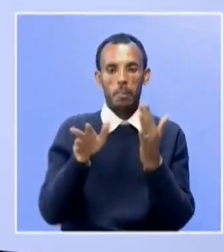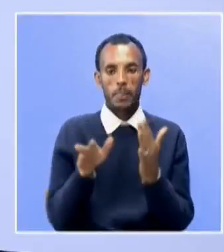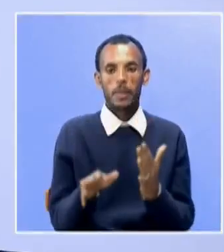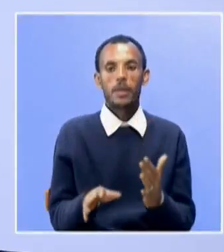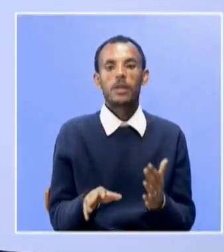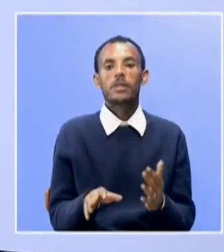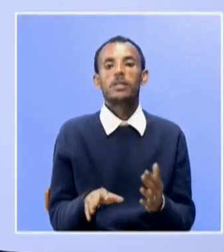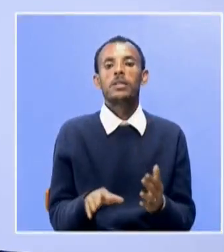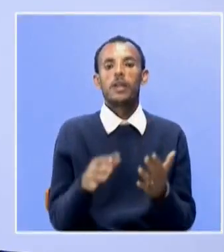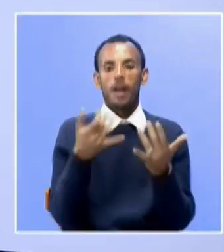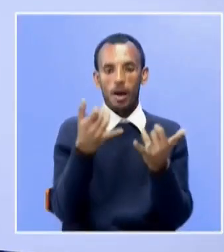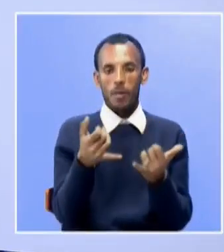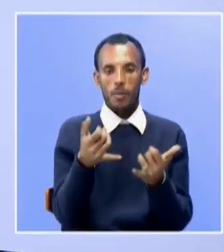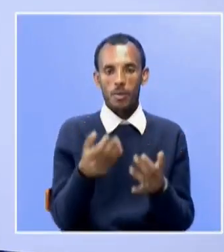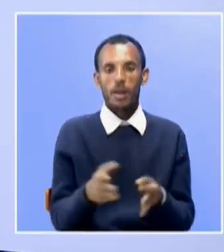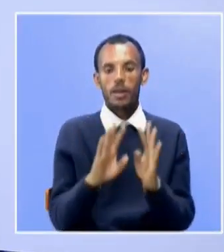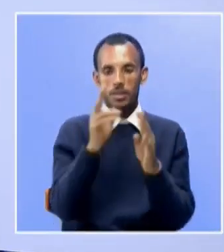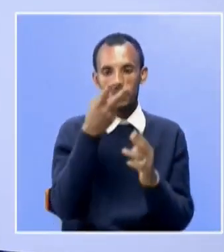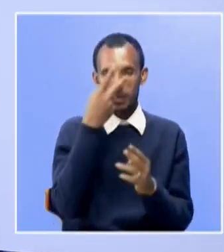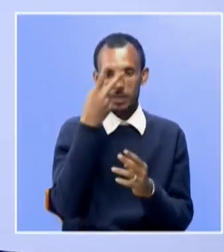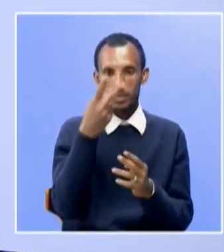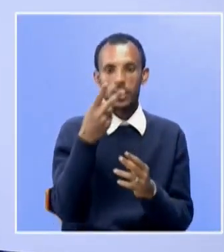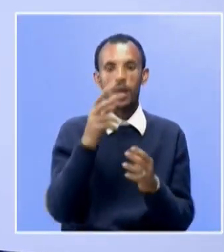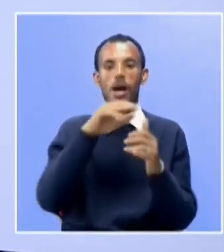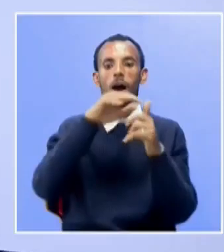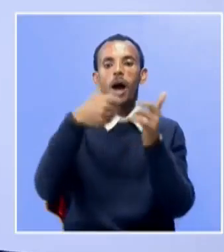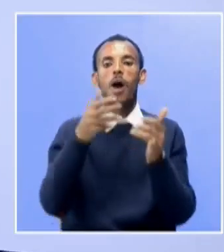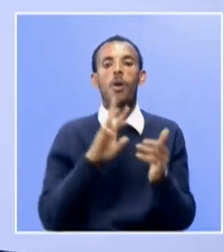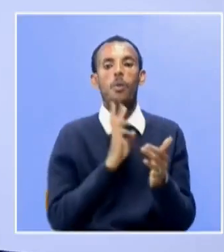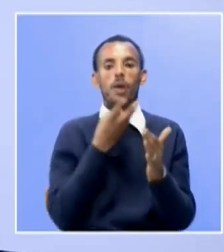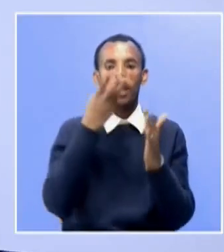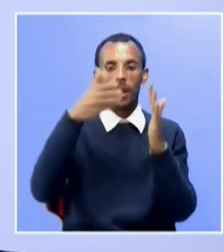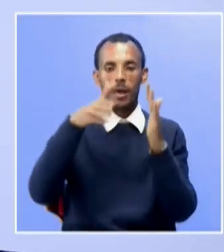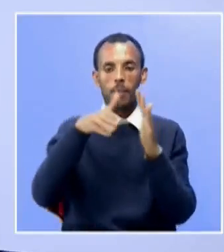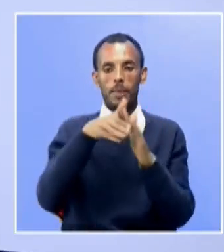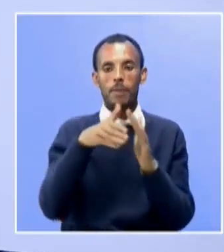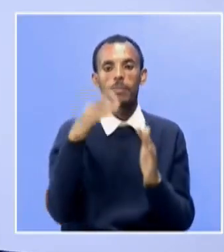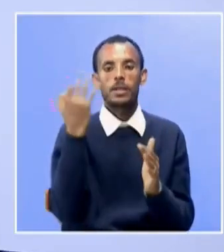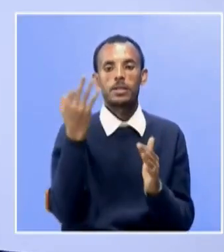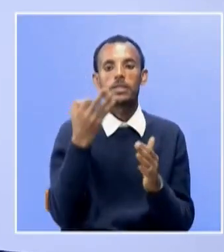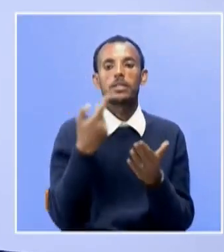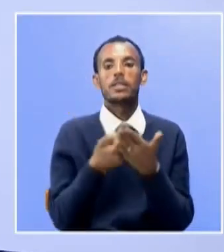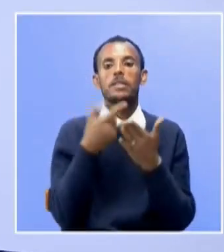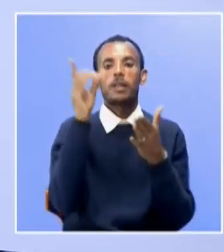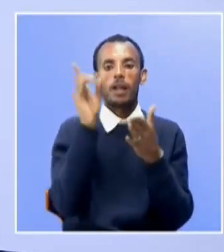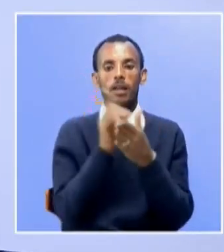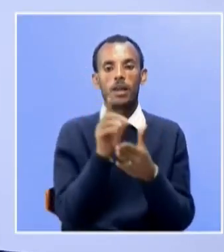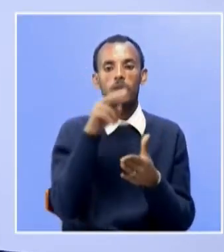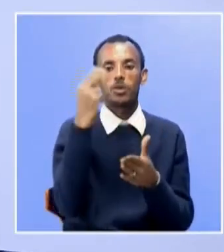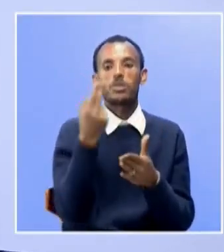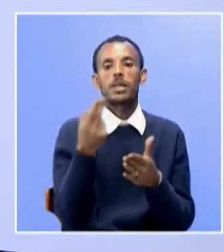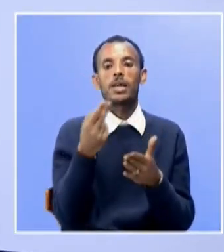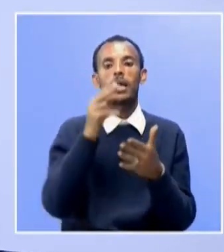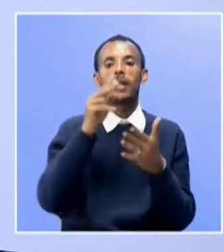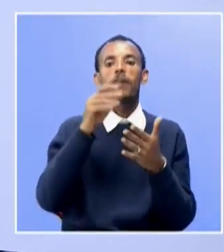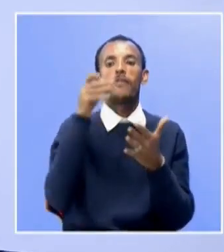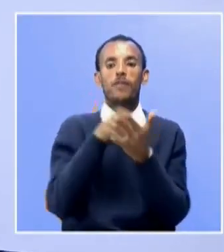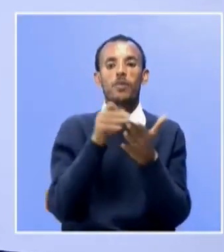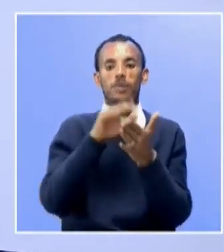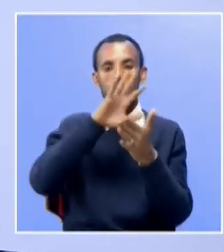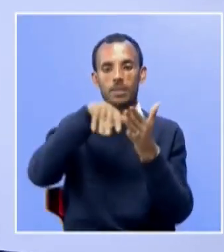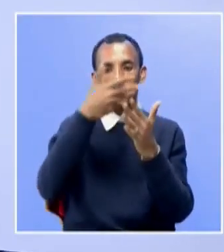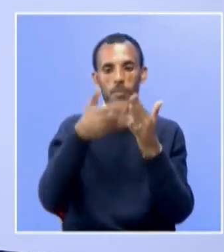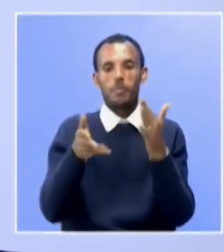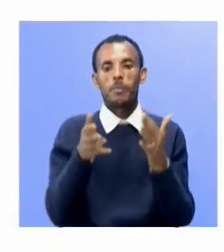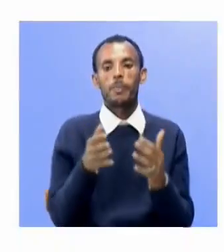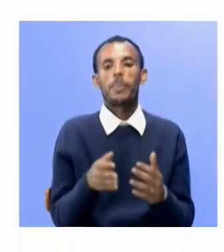So this is it. Now, let's see how we present this data using tally marks. Okay,